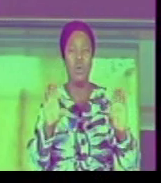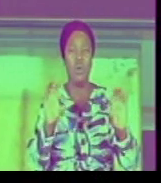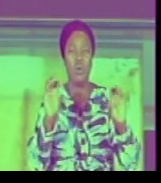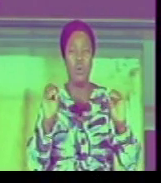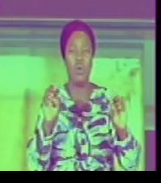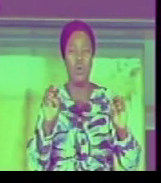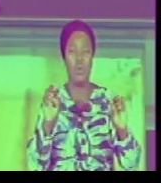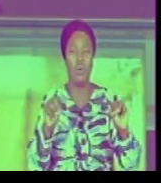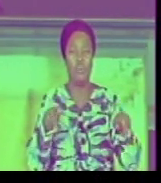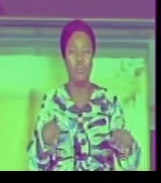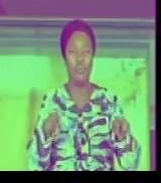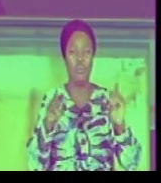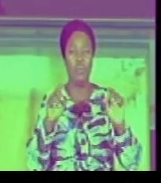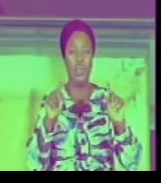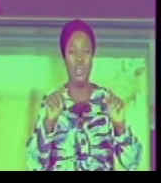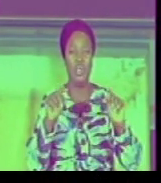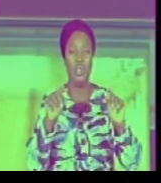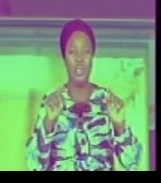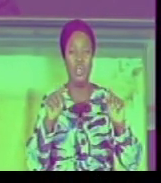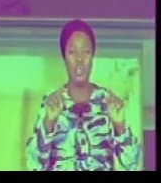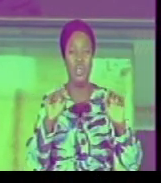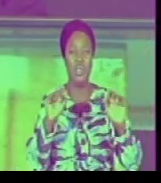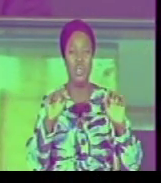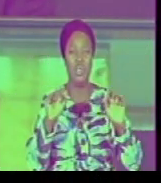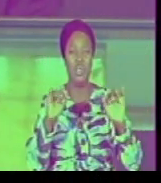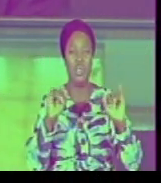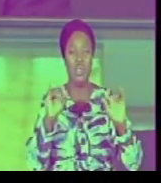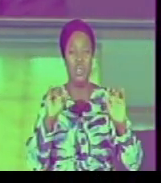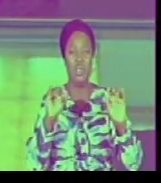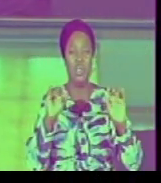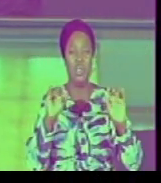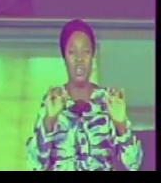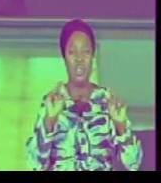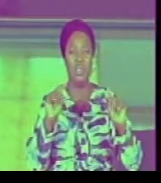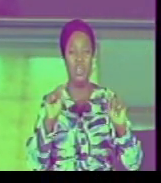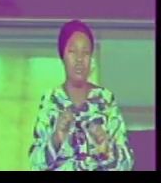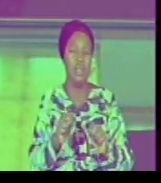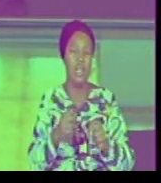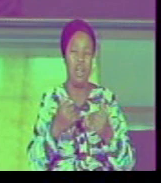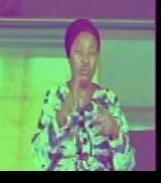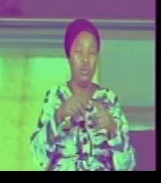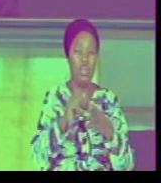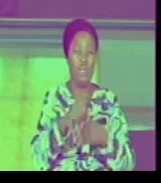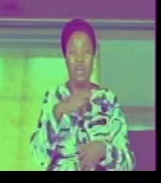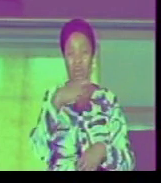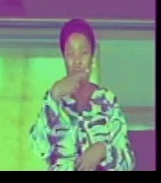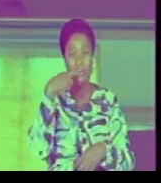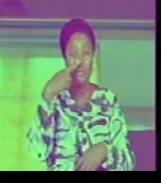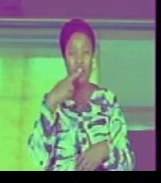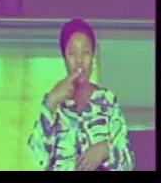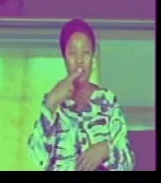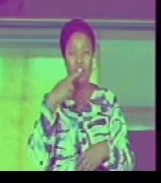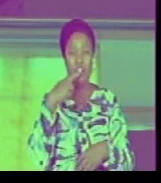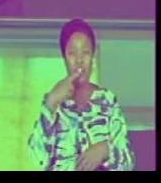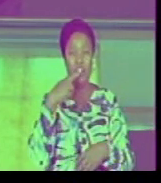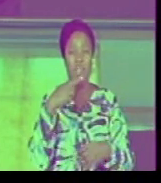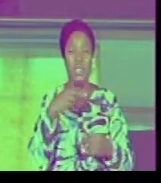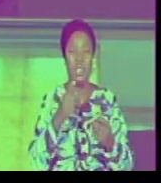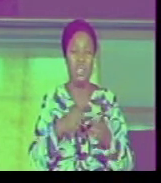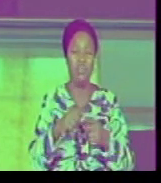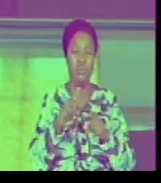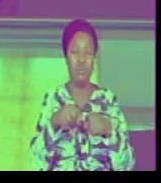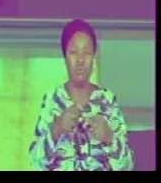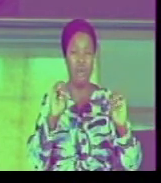and you're sitting there on the table. The one that comes to serve the first course, he comes and